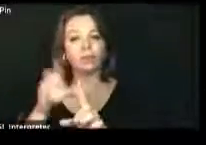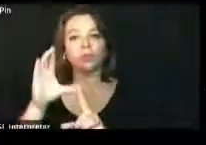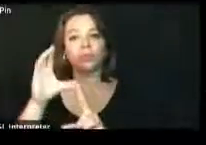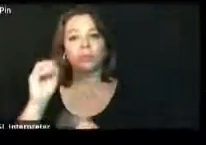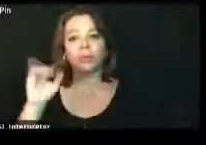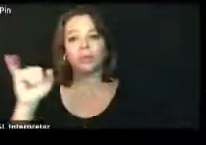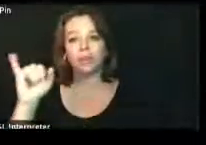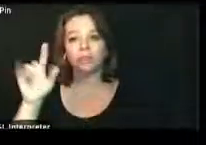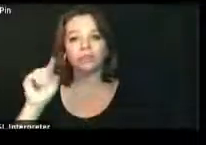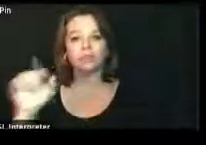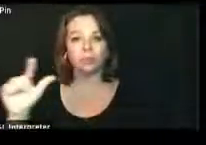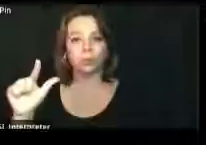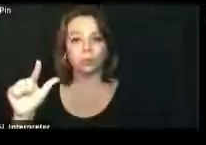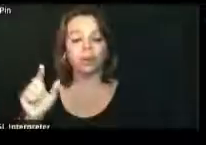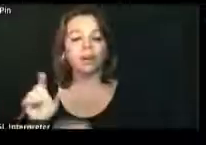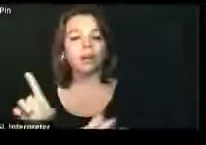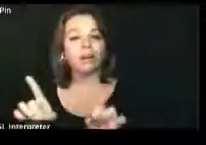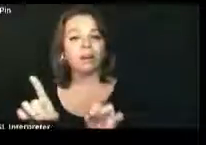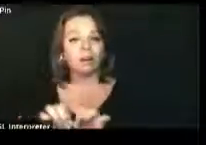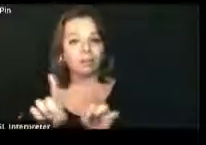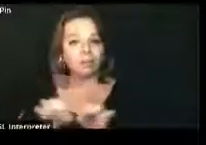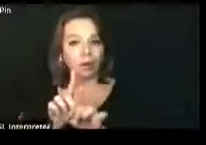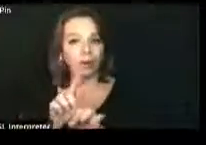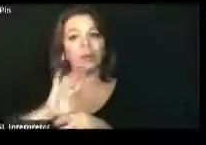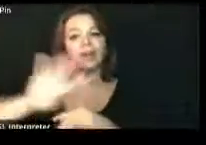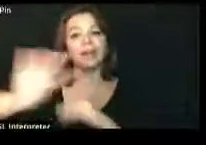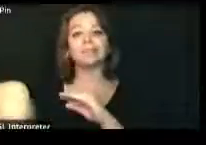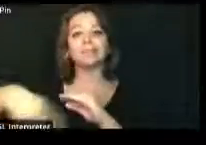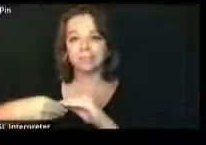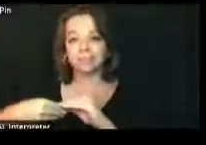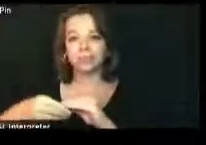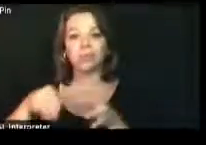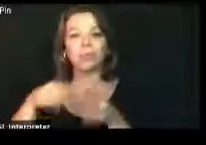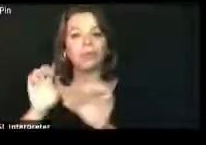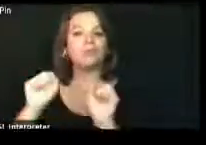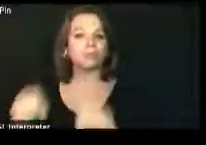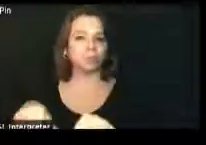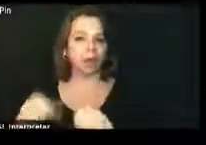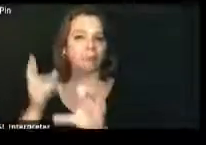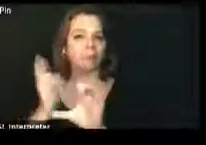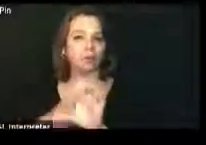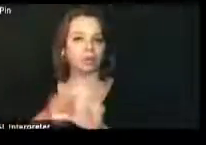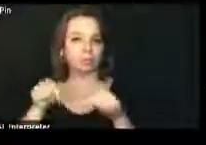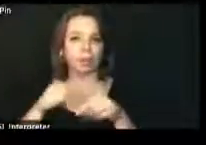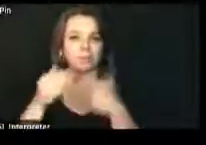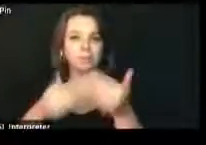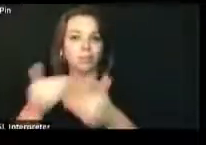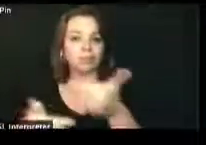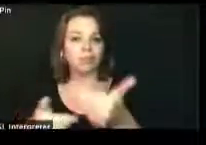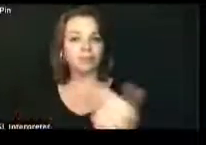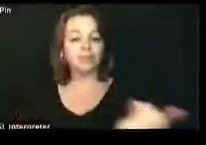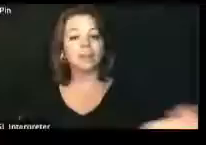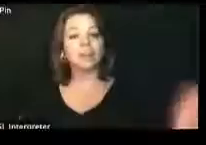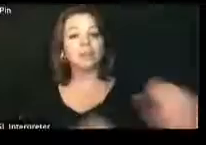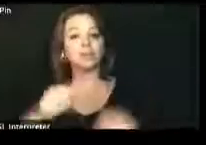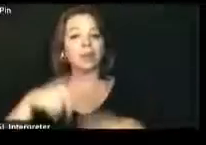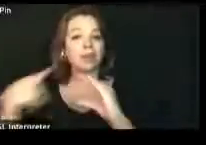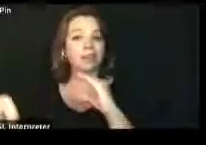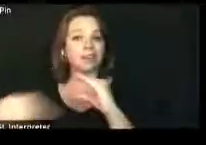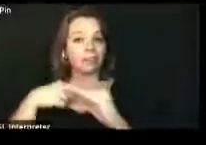tool, along with additional ways to participate. You can do so by sending us an email